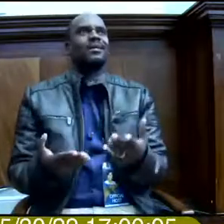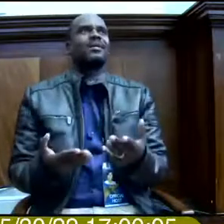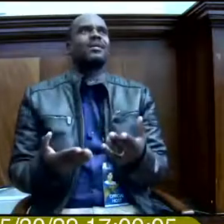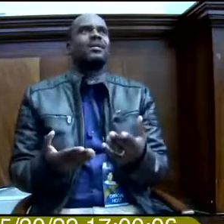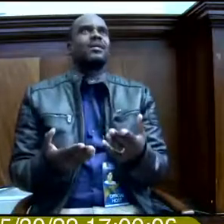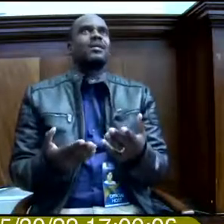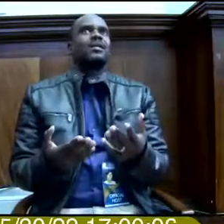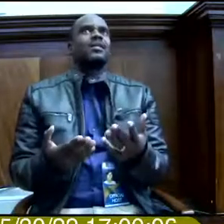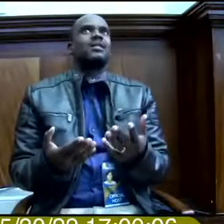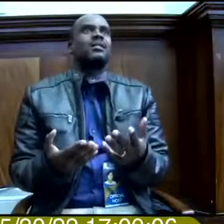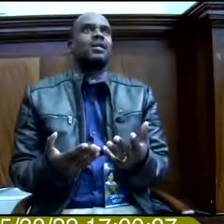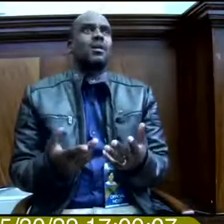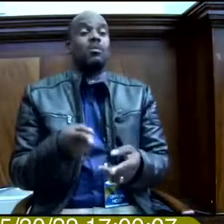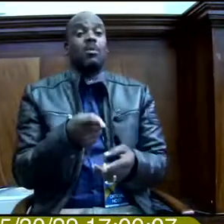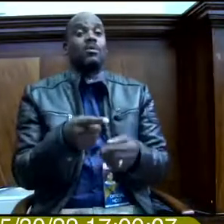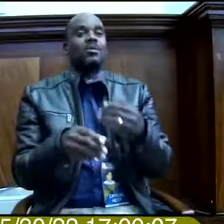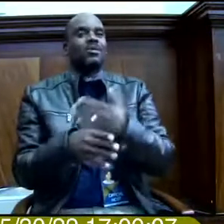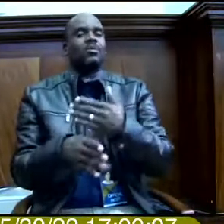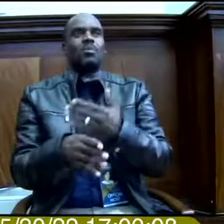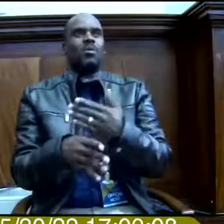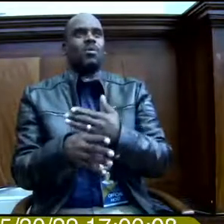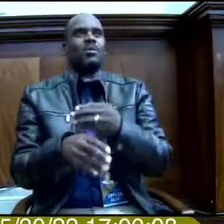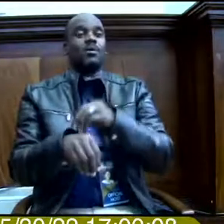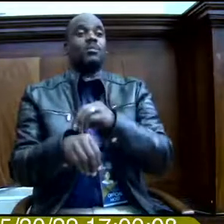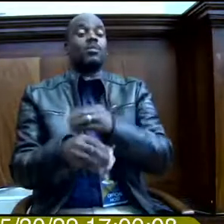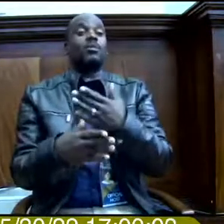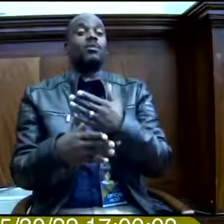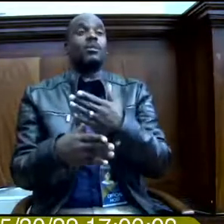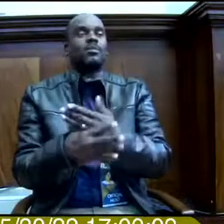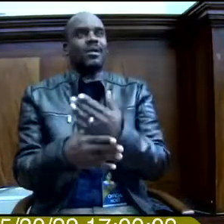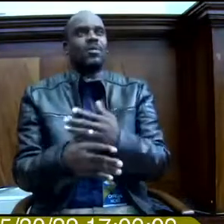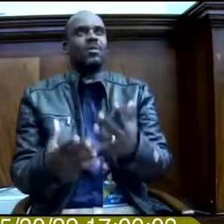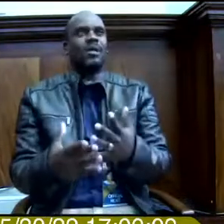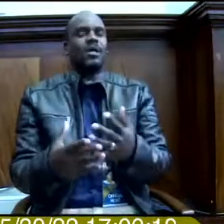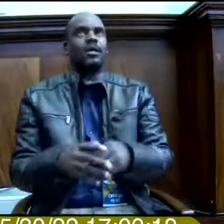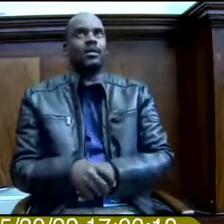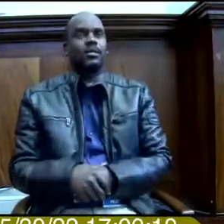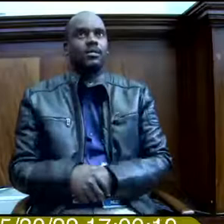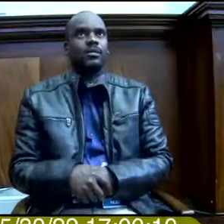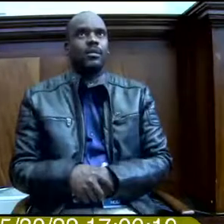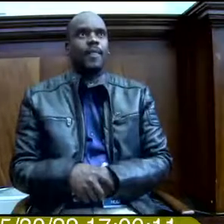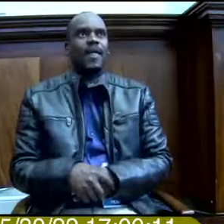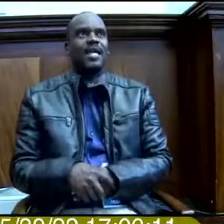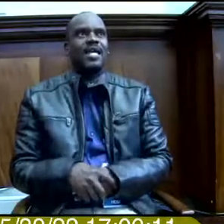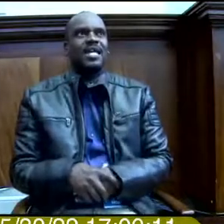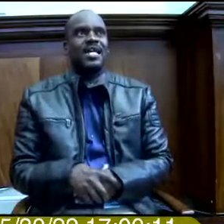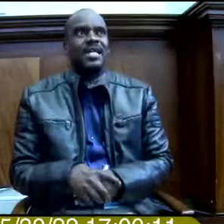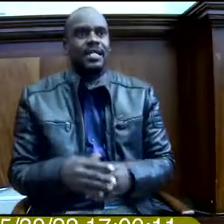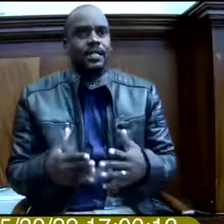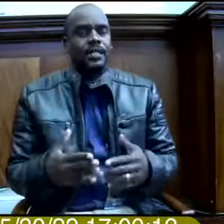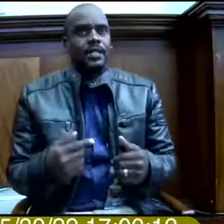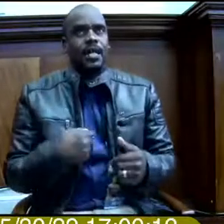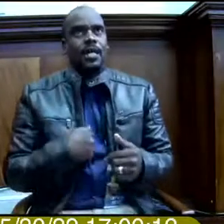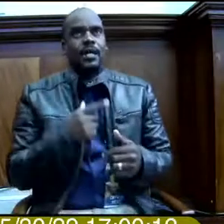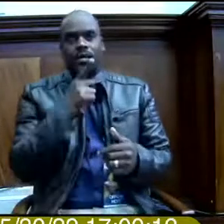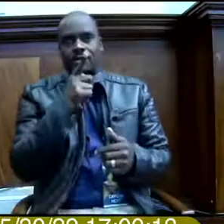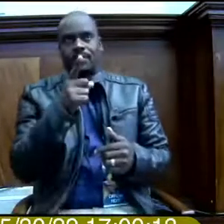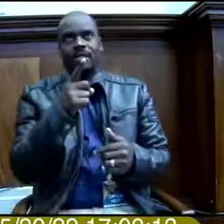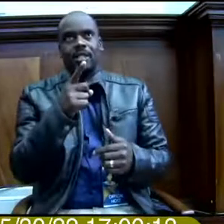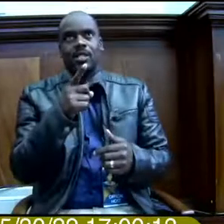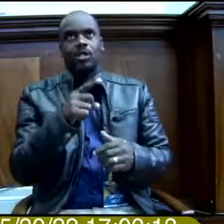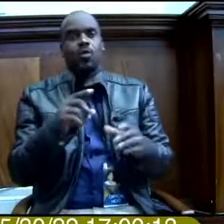bargaining not being respected because i think that is where the source is having said all of